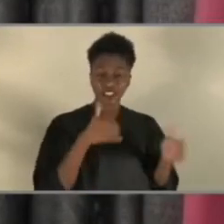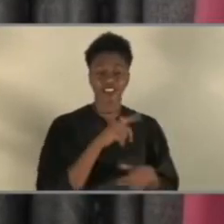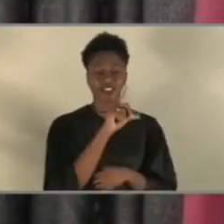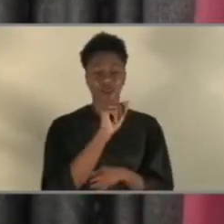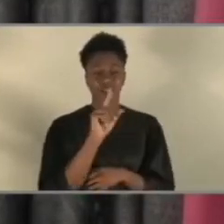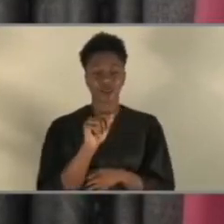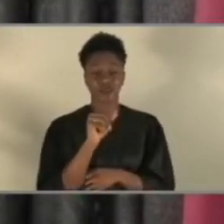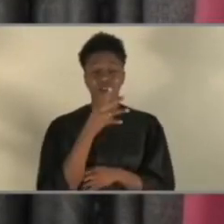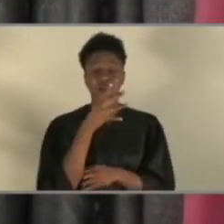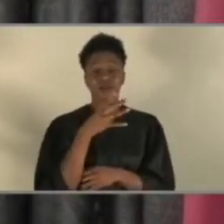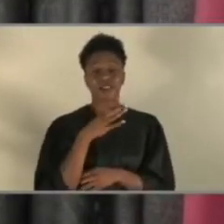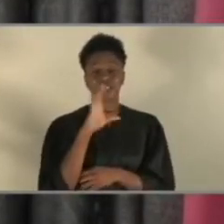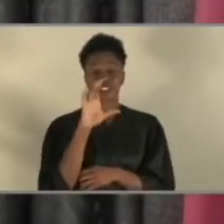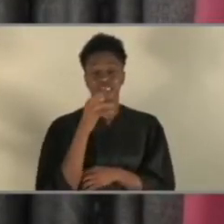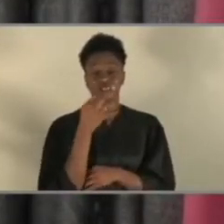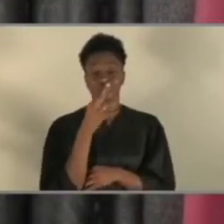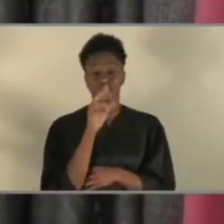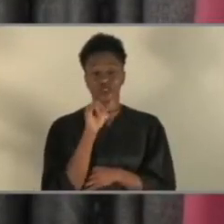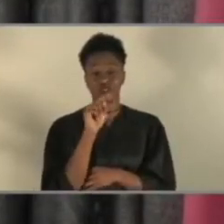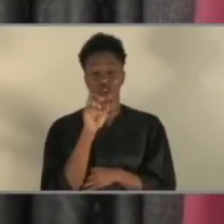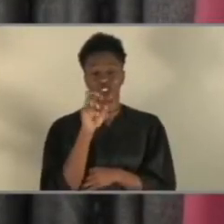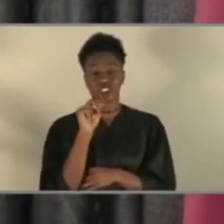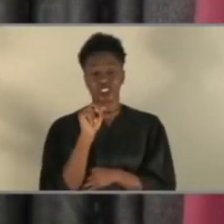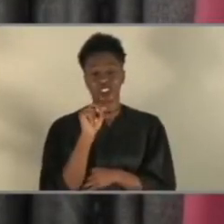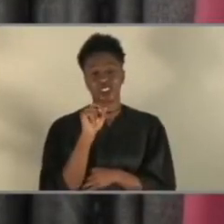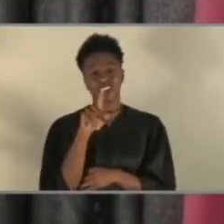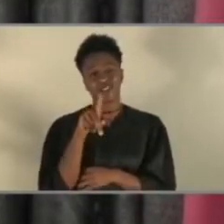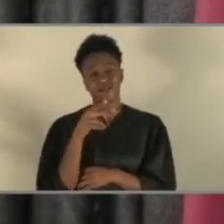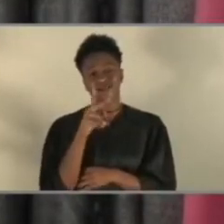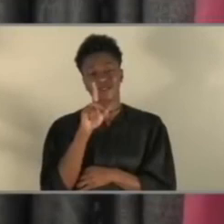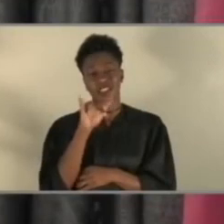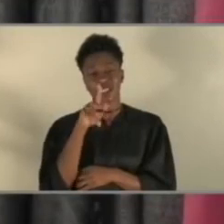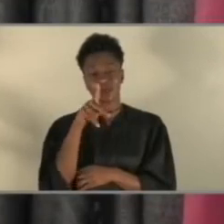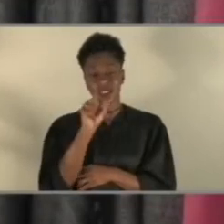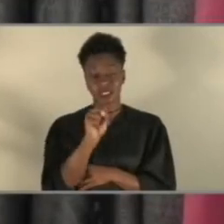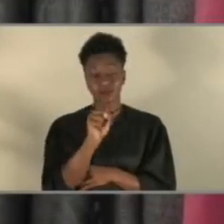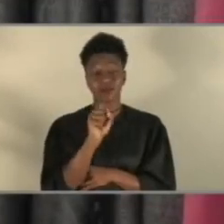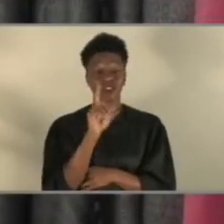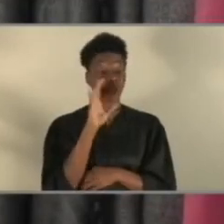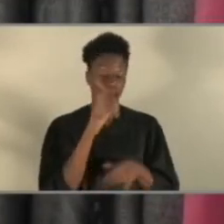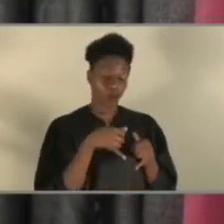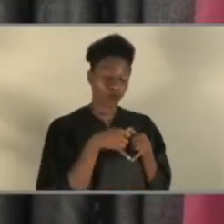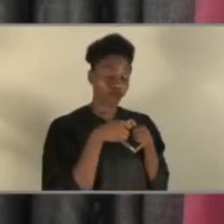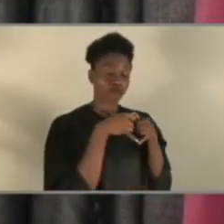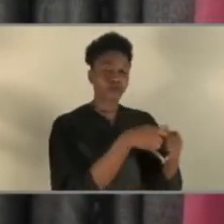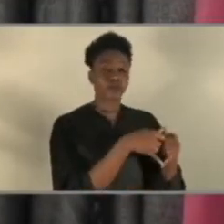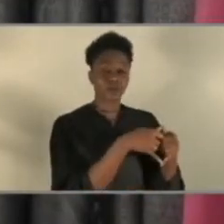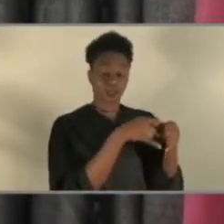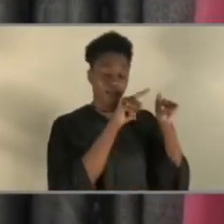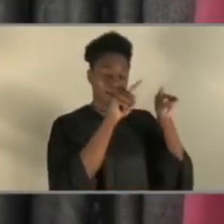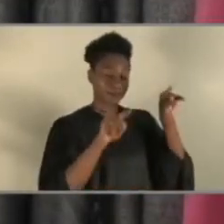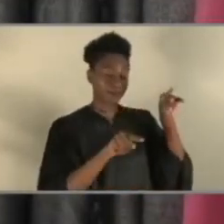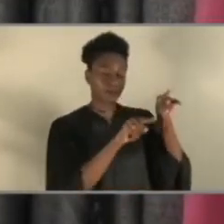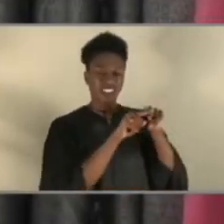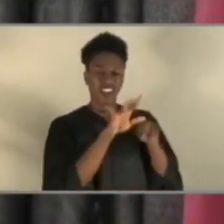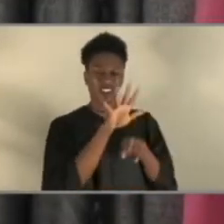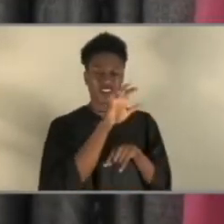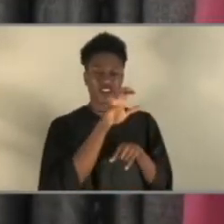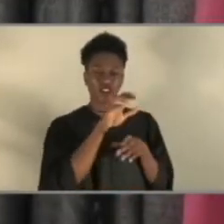is Mrs. Christian LeClaire Phillips. Mrs. Phillips will receive a plaque and